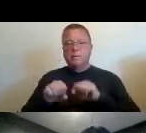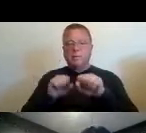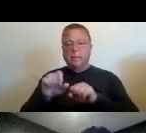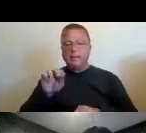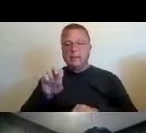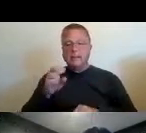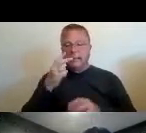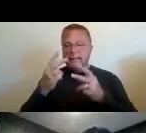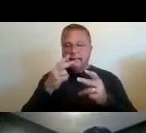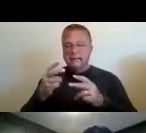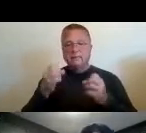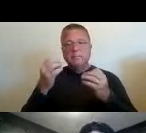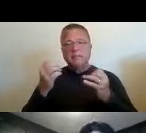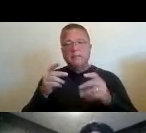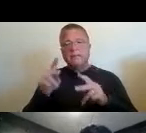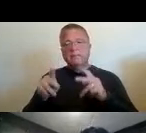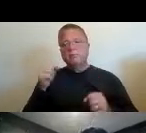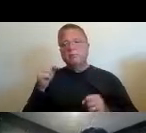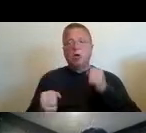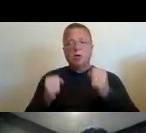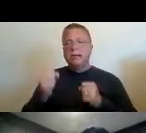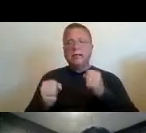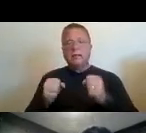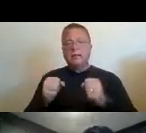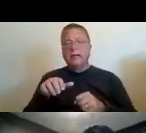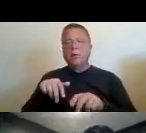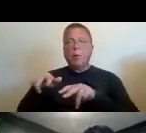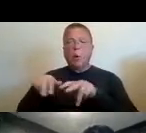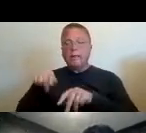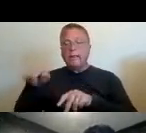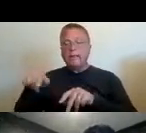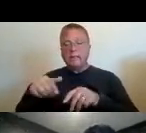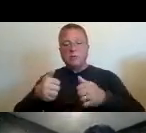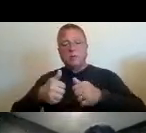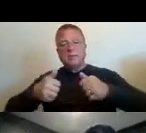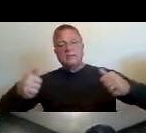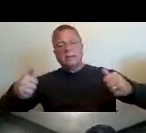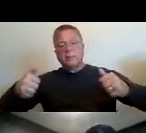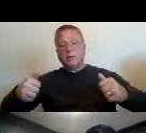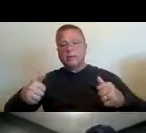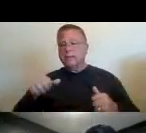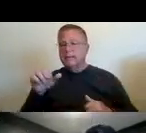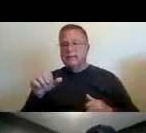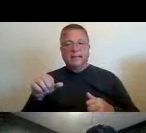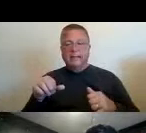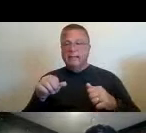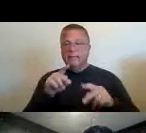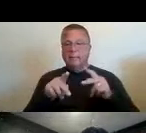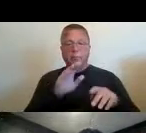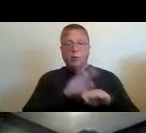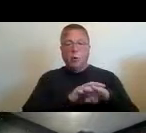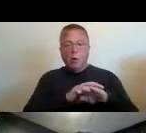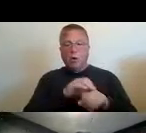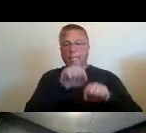see probably as many people jogging and walking in those lanes, trying to socially distance, as I see people bicycling in those lanes. And so how can